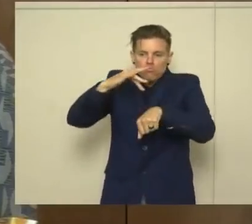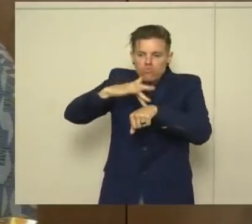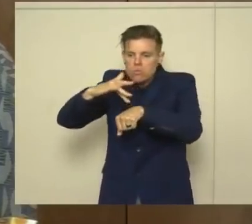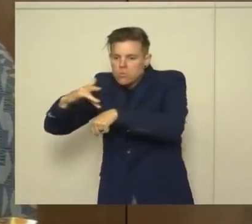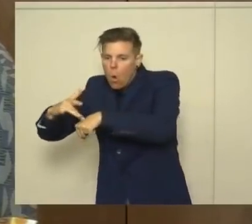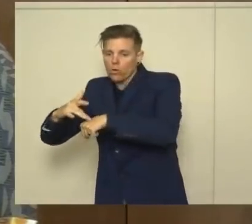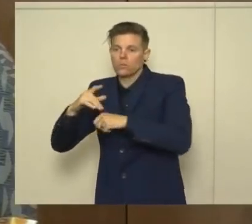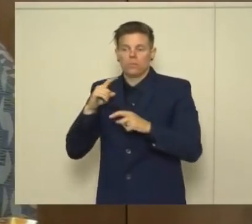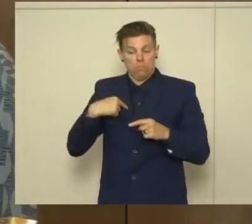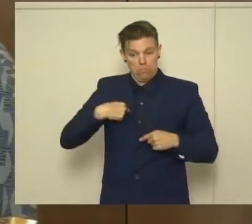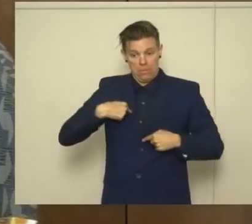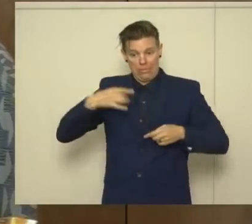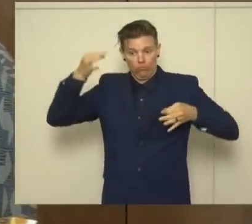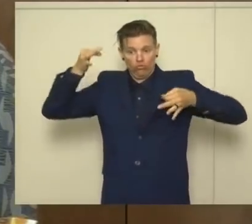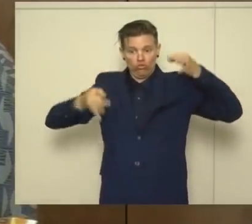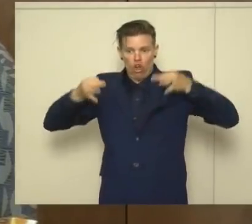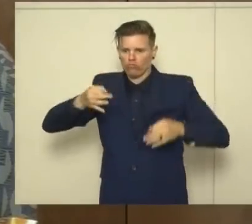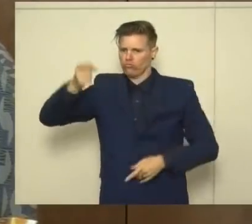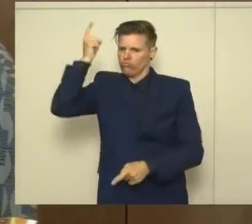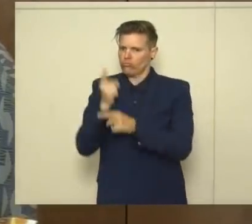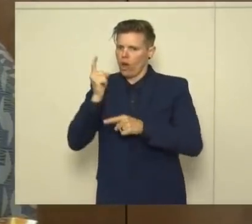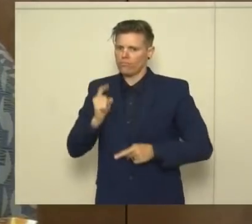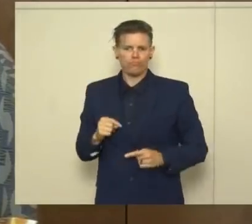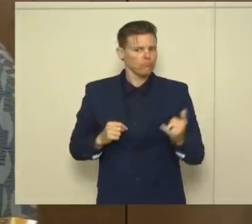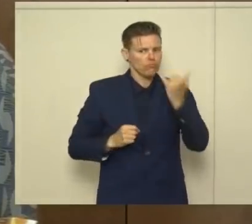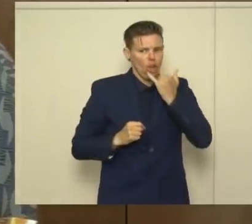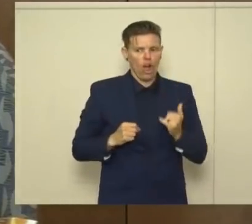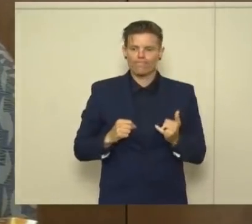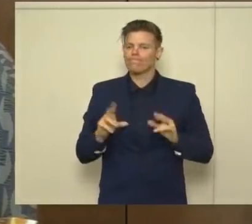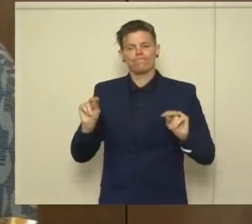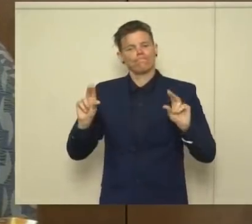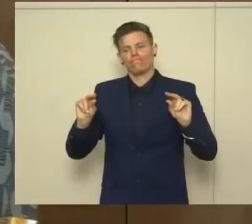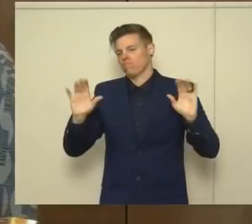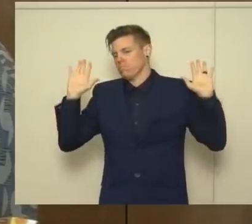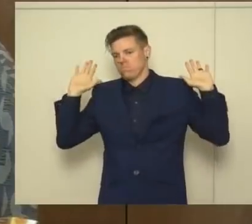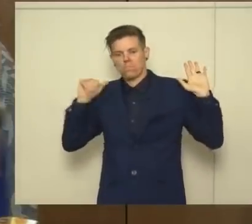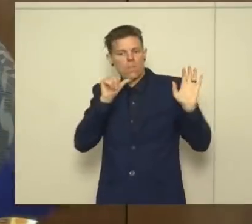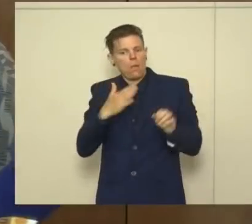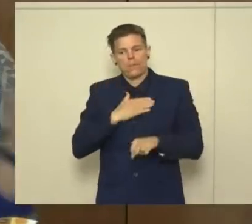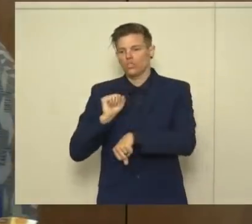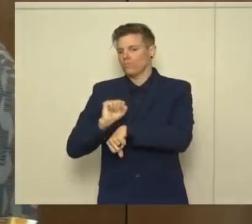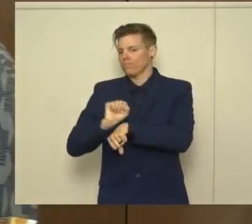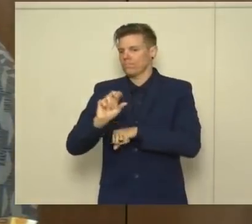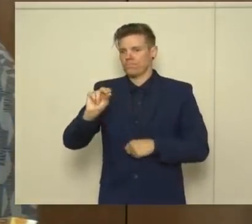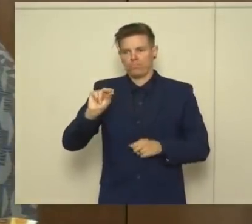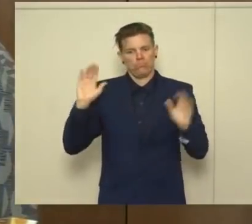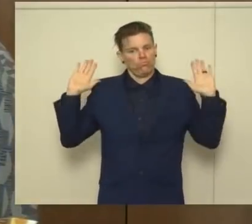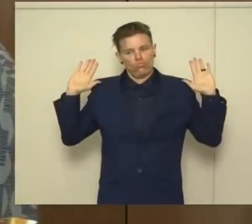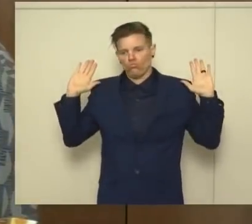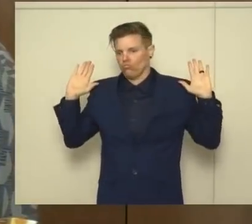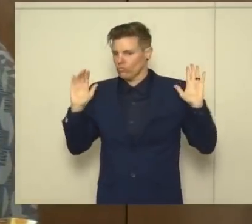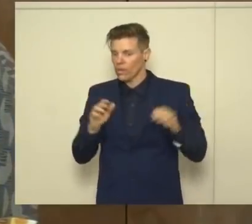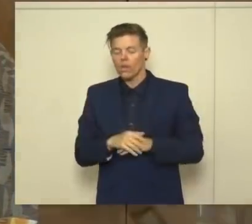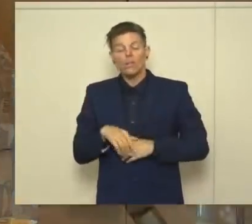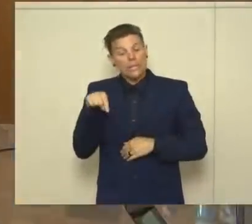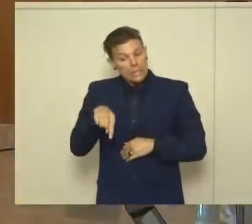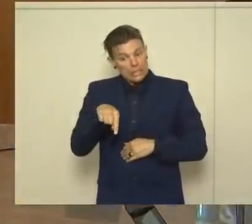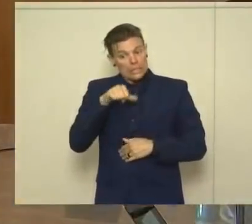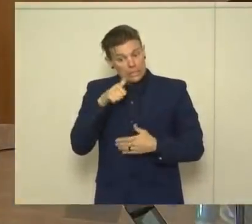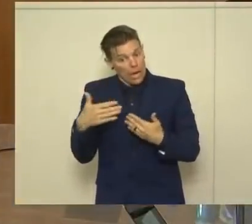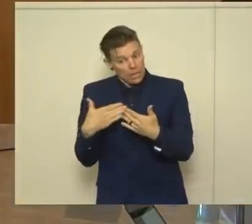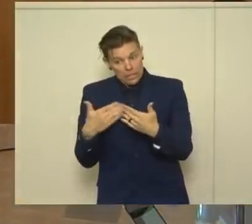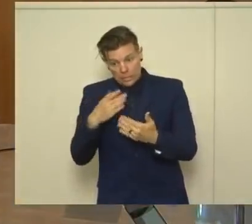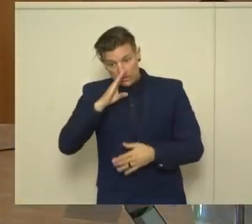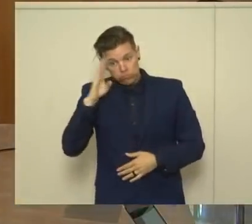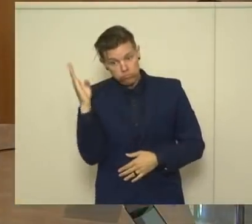education partners as possible. But it's not going to be easy. Secretary Stewart.